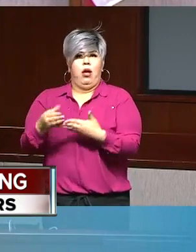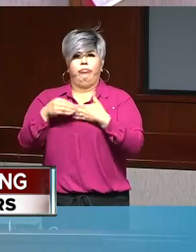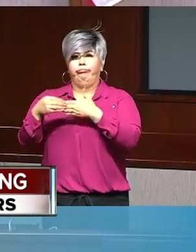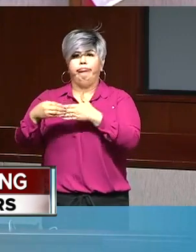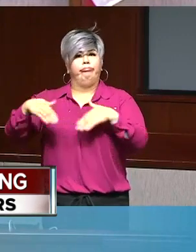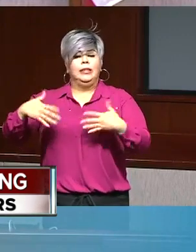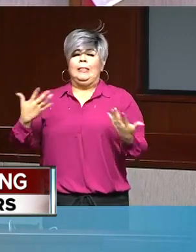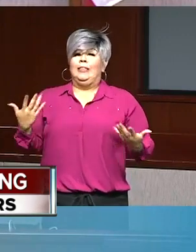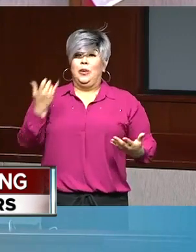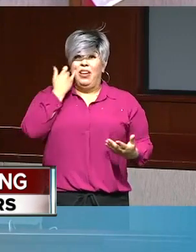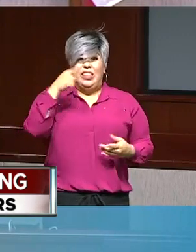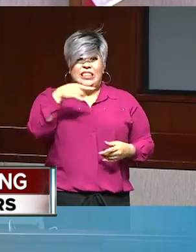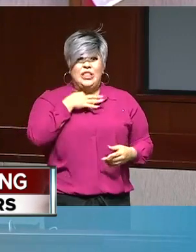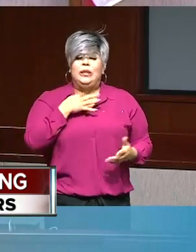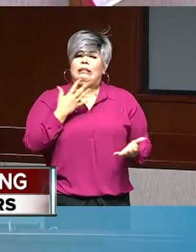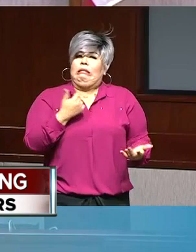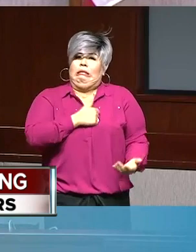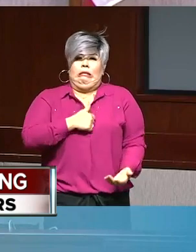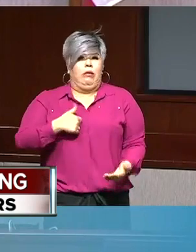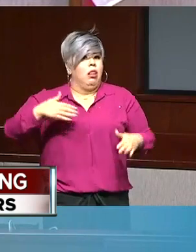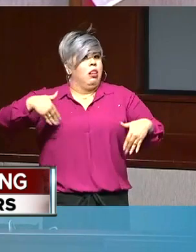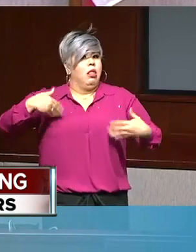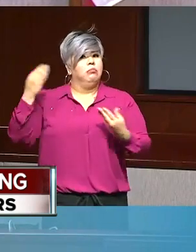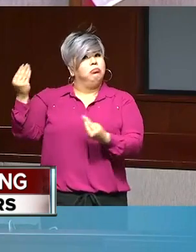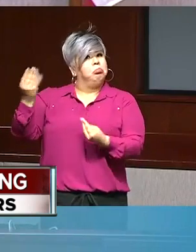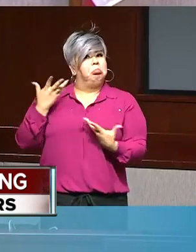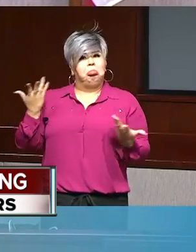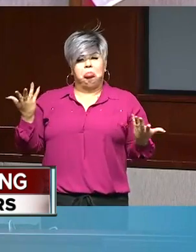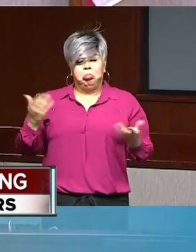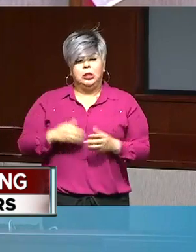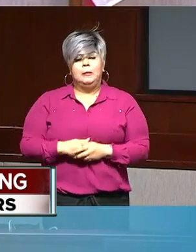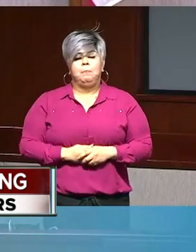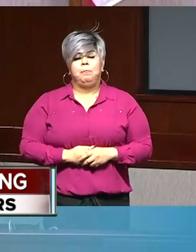just don't have guidance. The